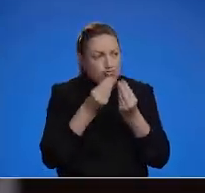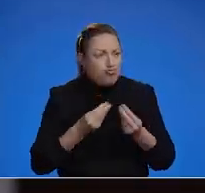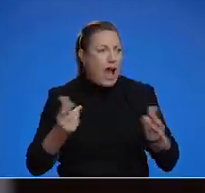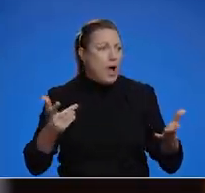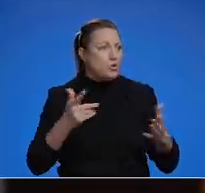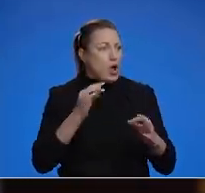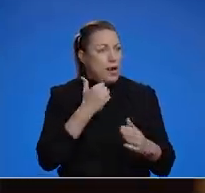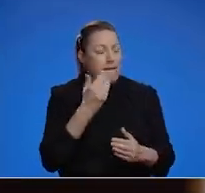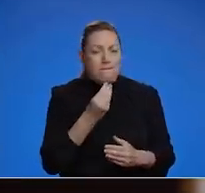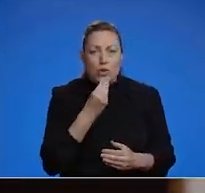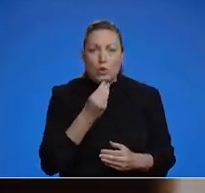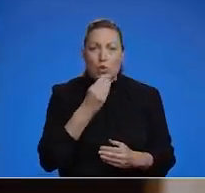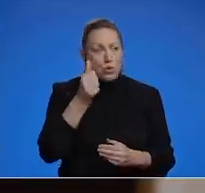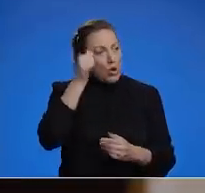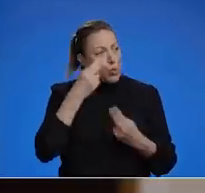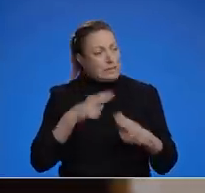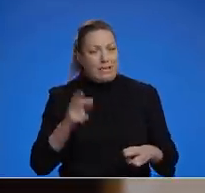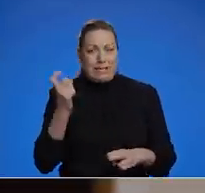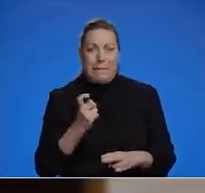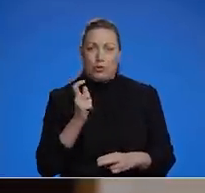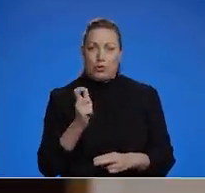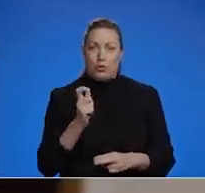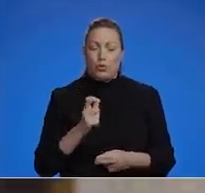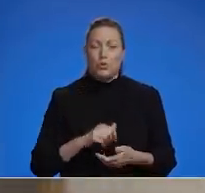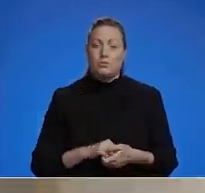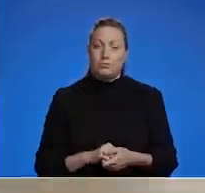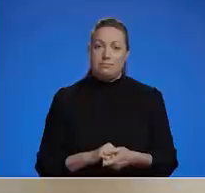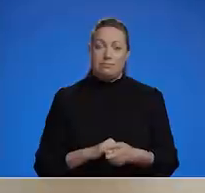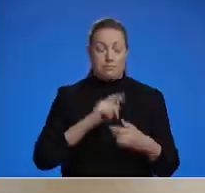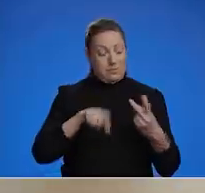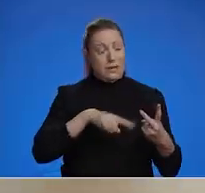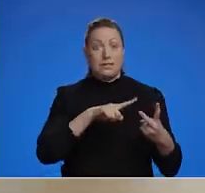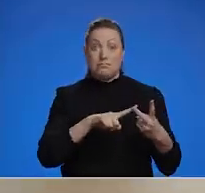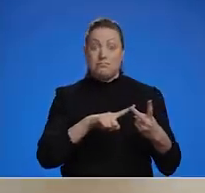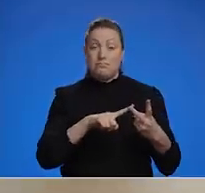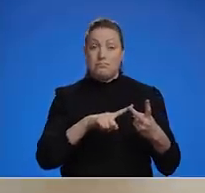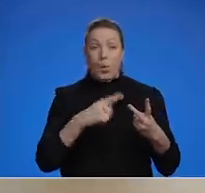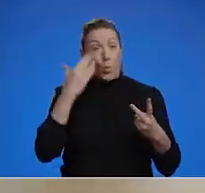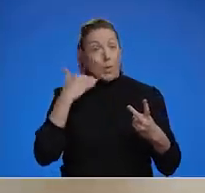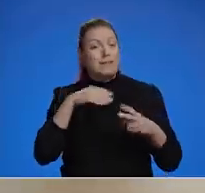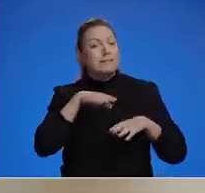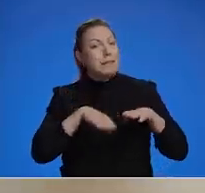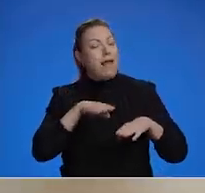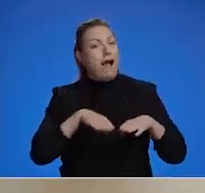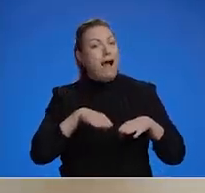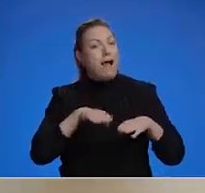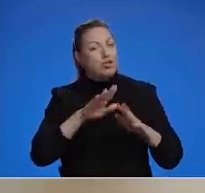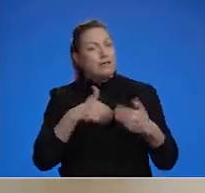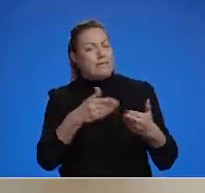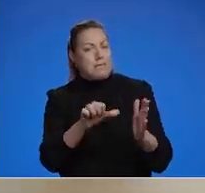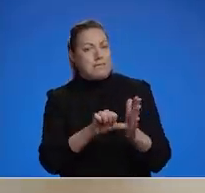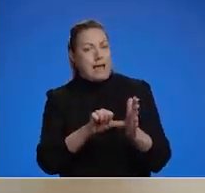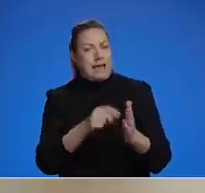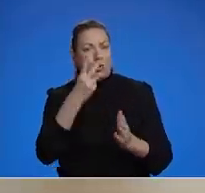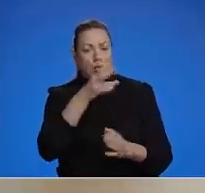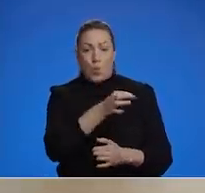the pantry was empty, death was imminent. The other woman did a similar thing. She put